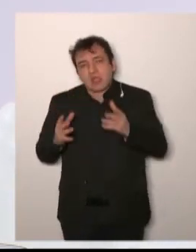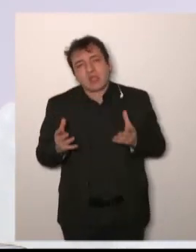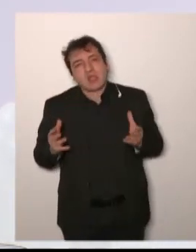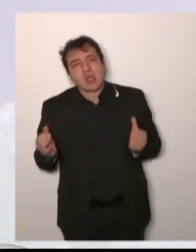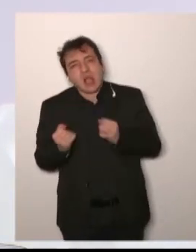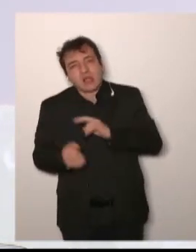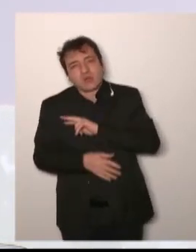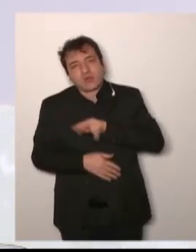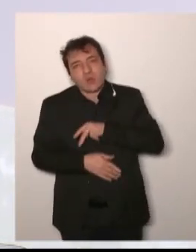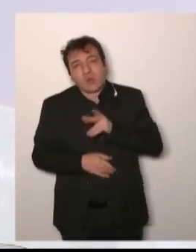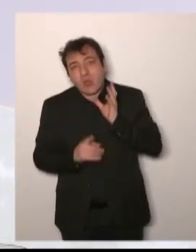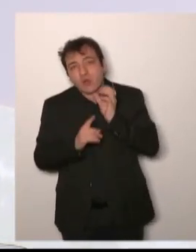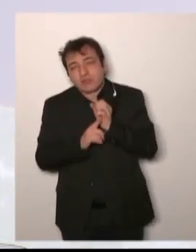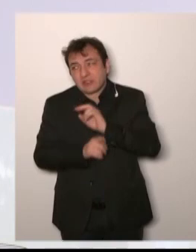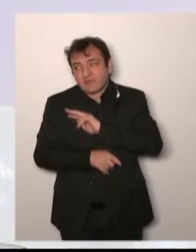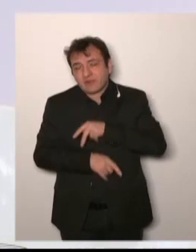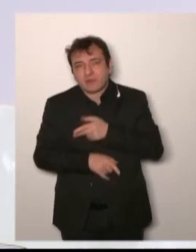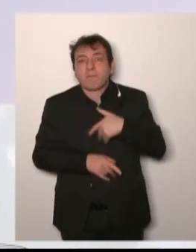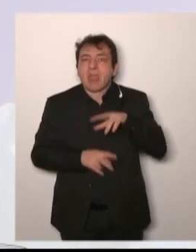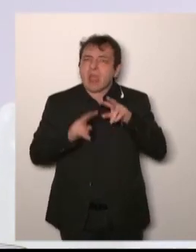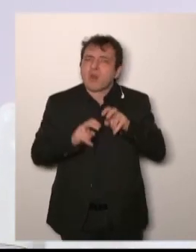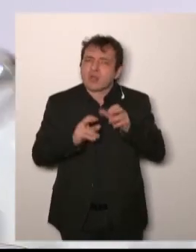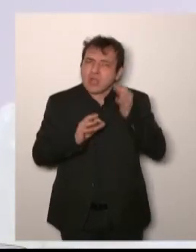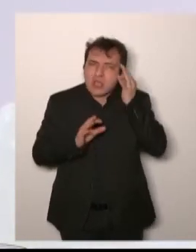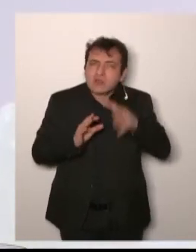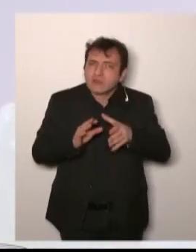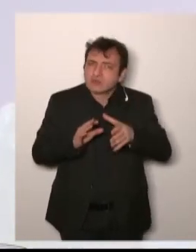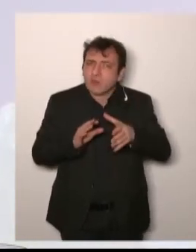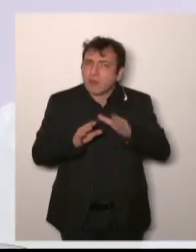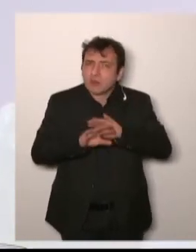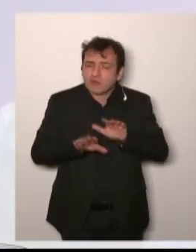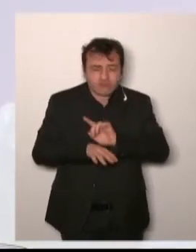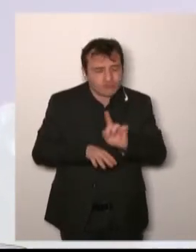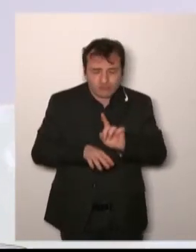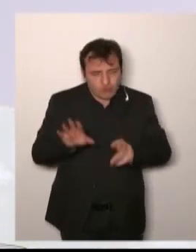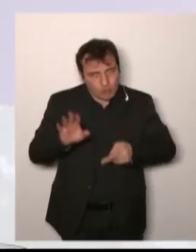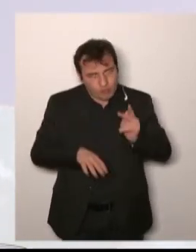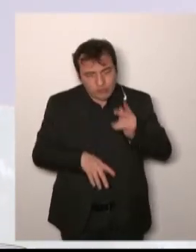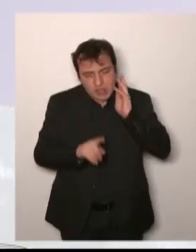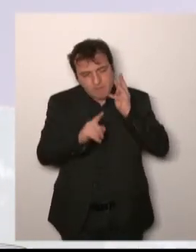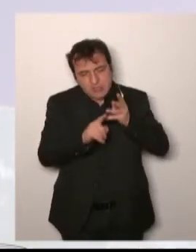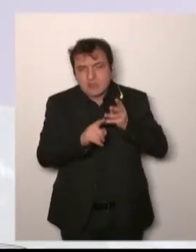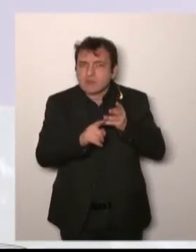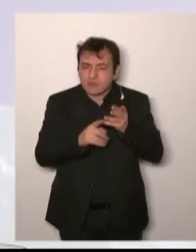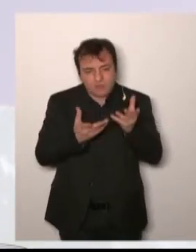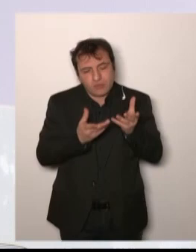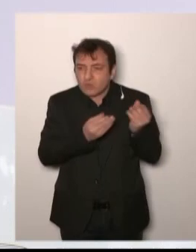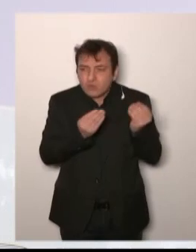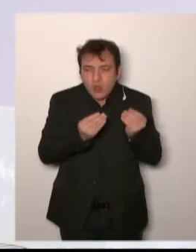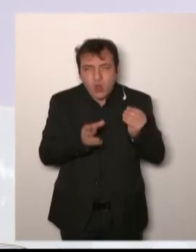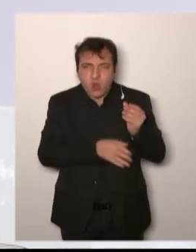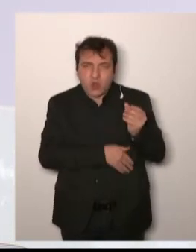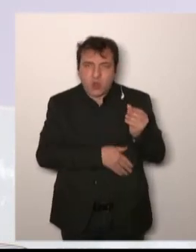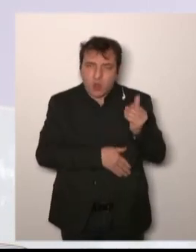research and innovation. The mission will generate knowledge and evidence for